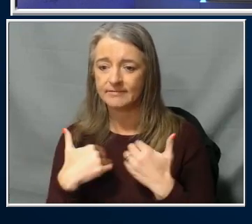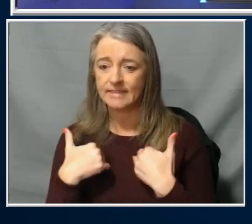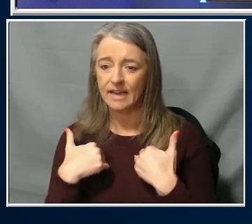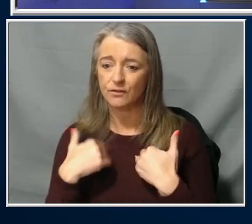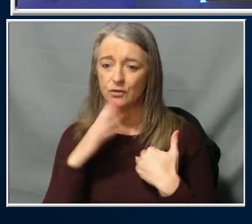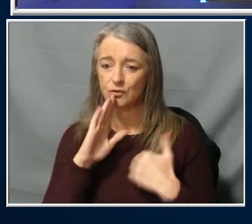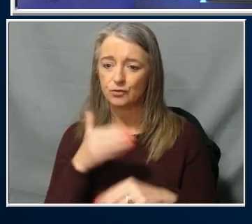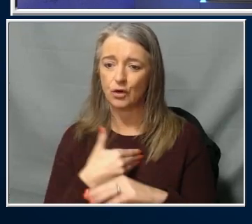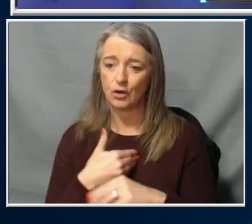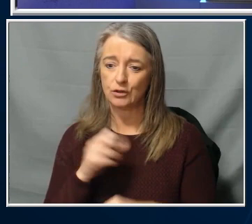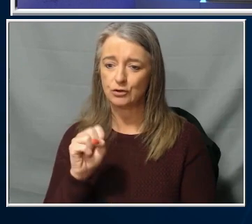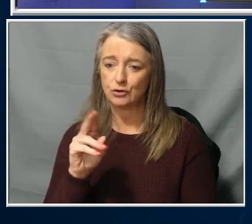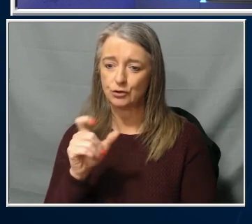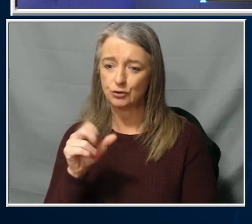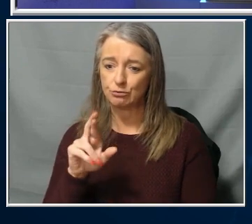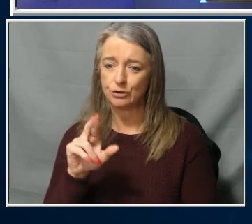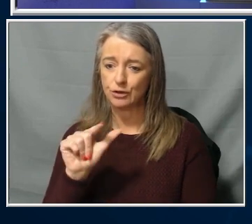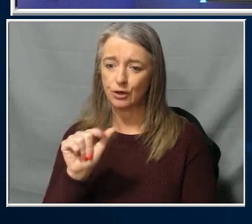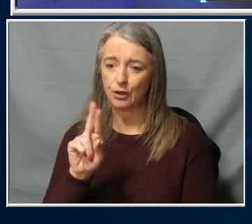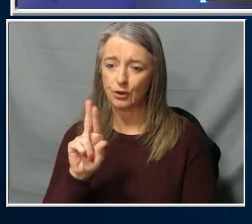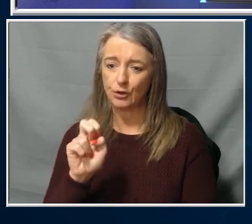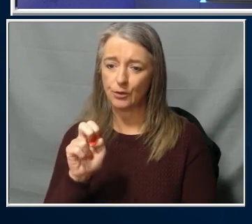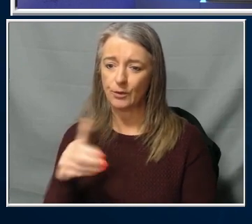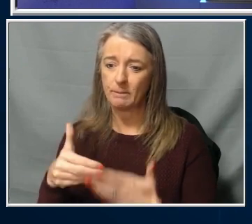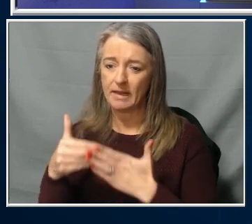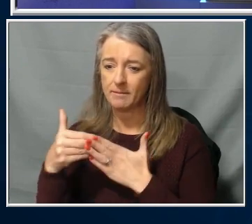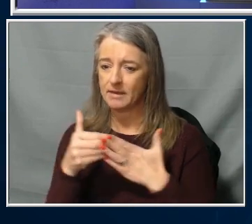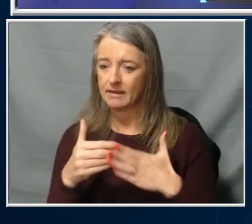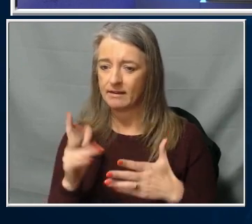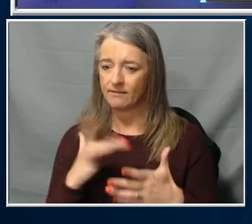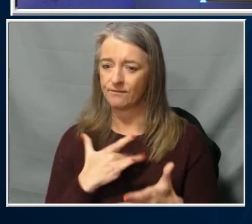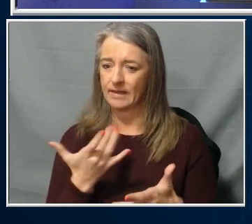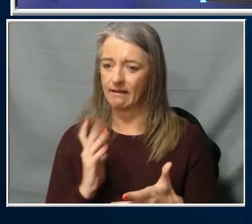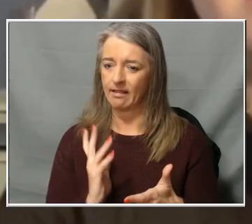called the Superglue baby, what was that like back then?